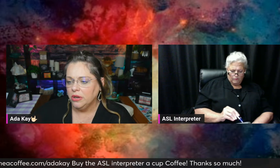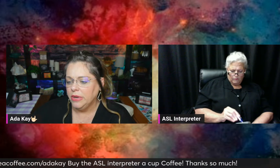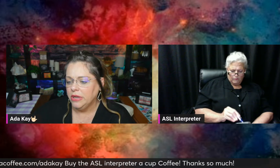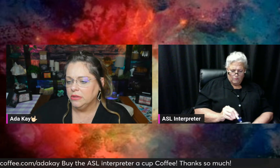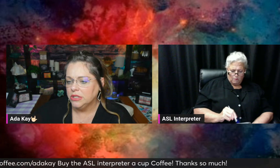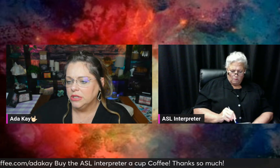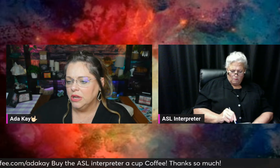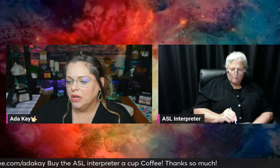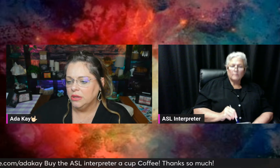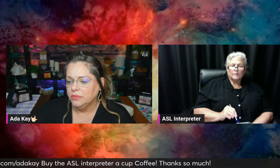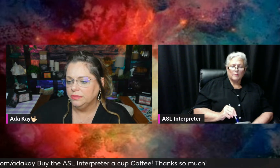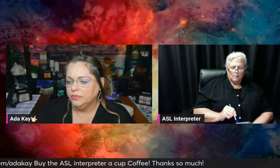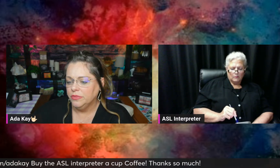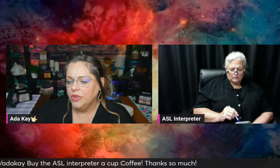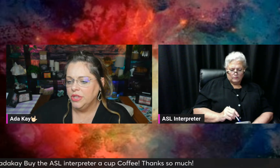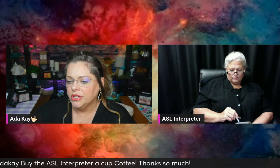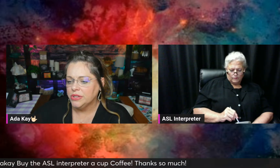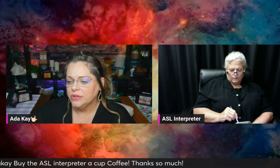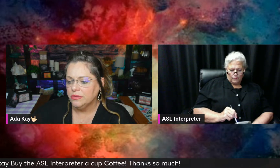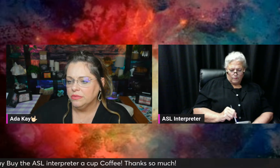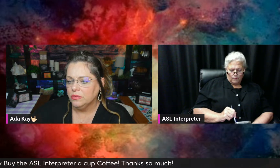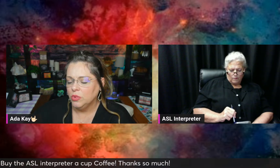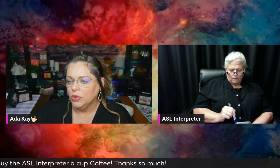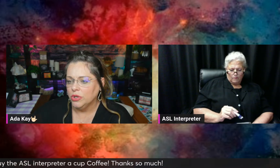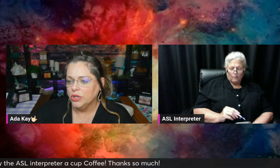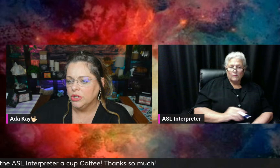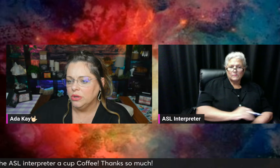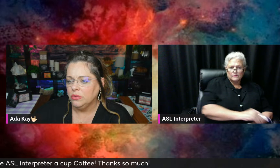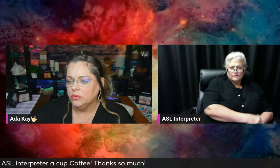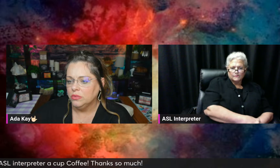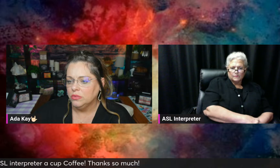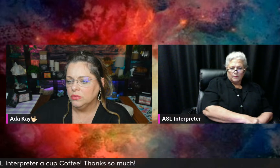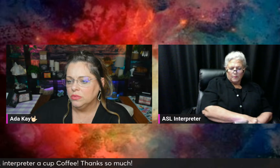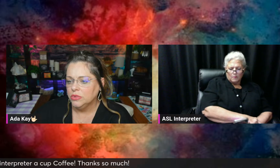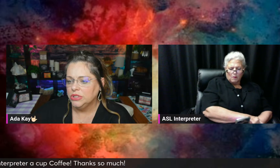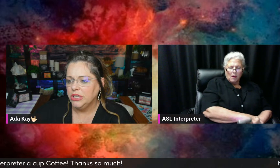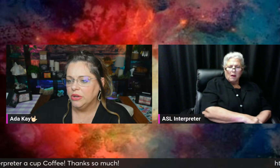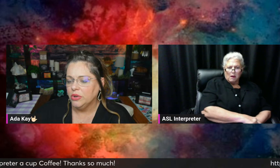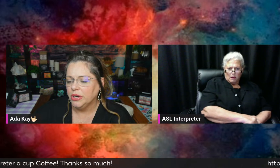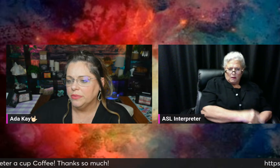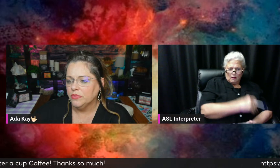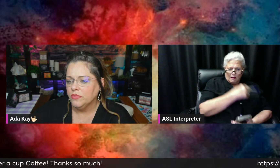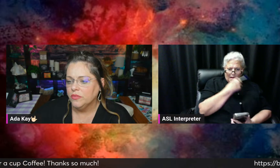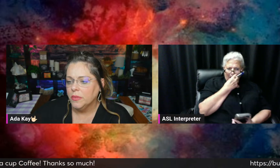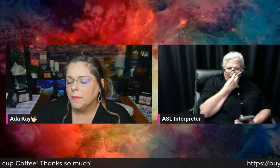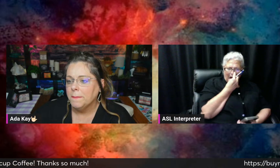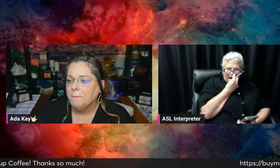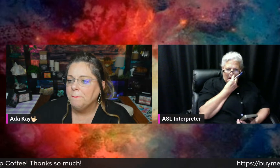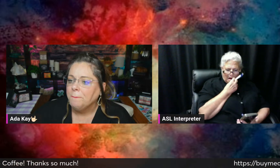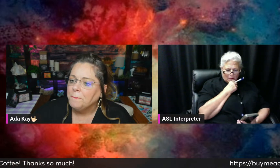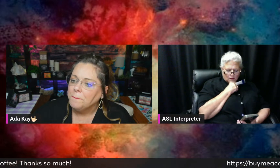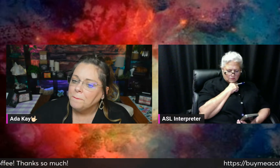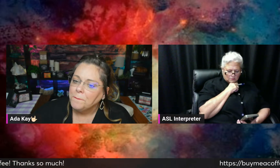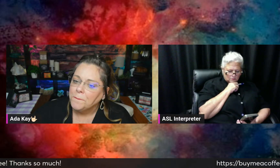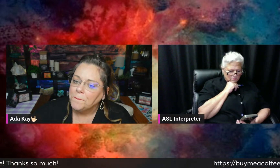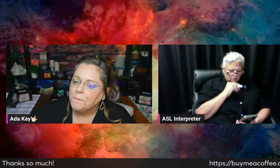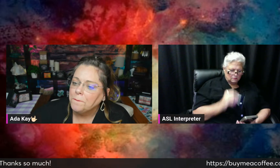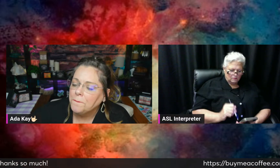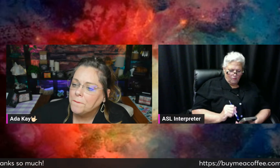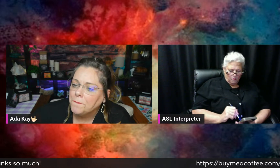think about this? Where did it go? It's downloading.